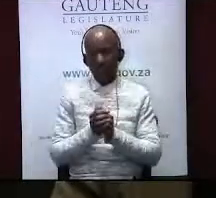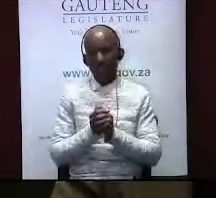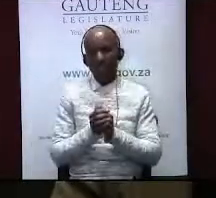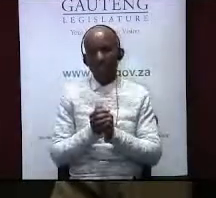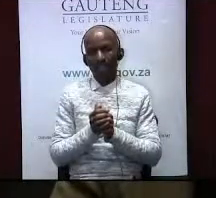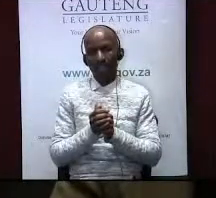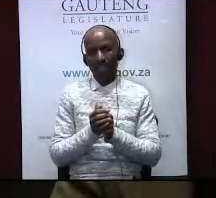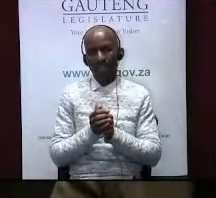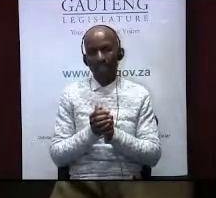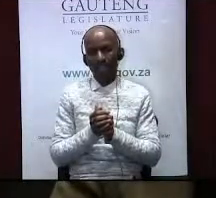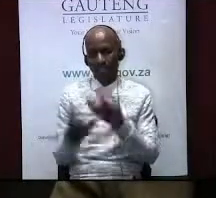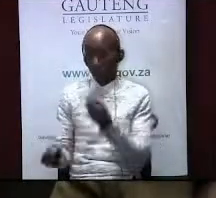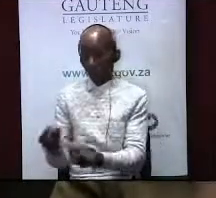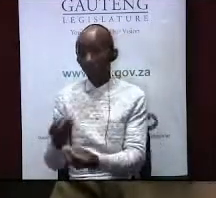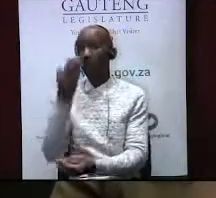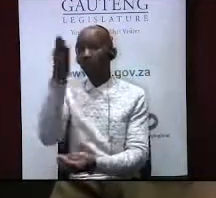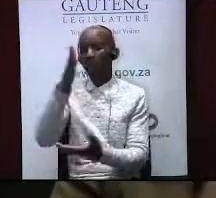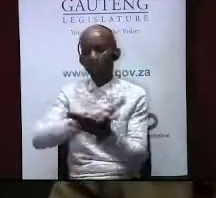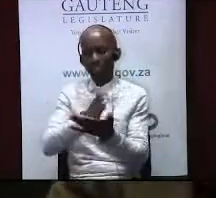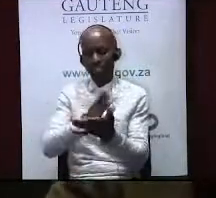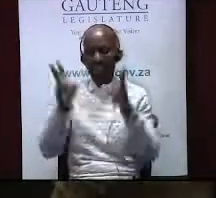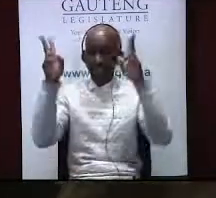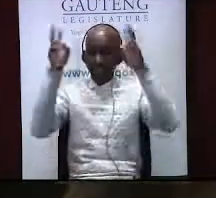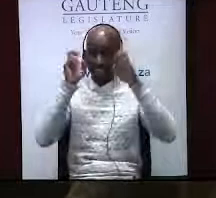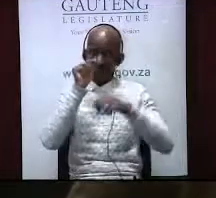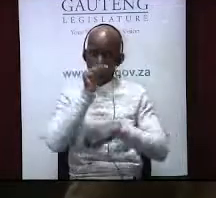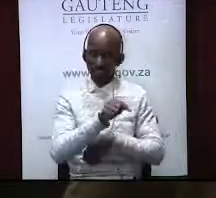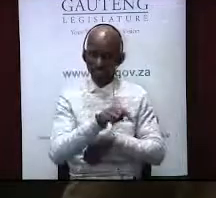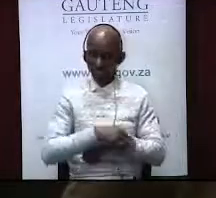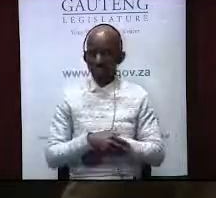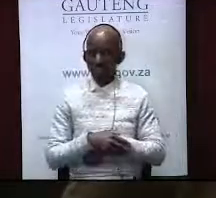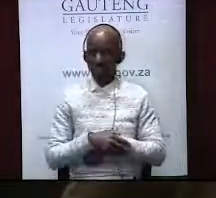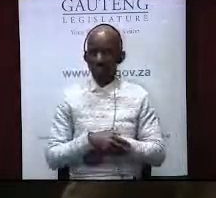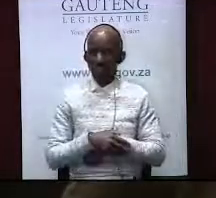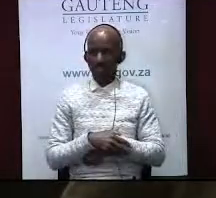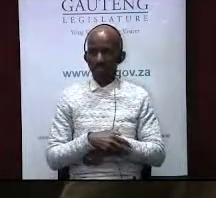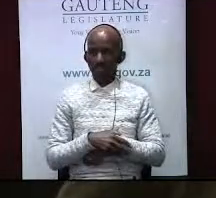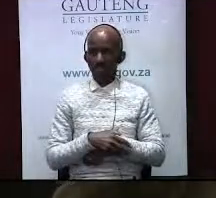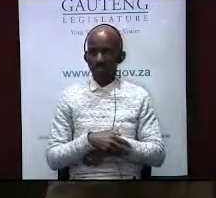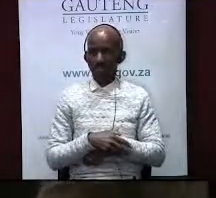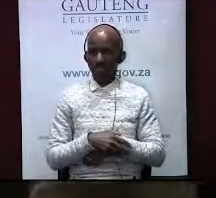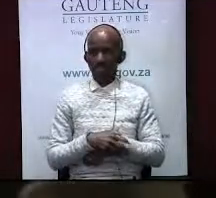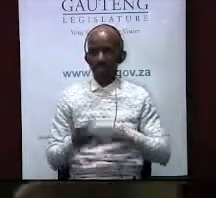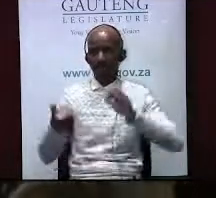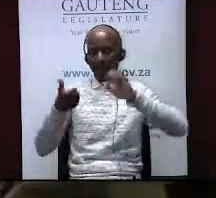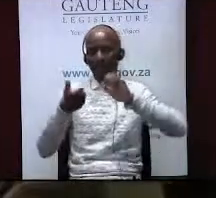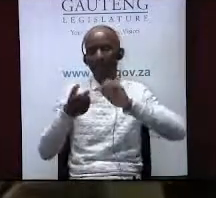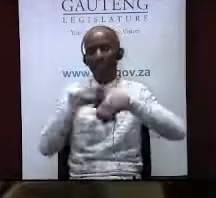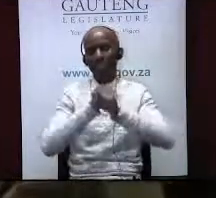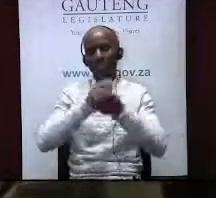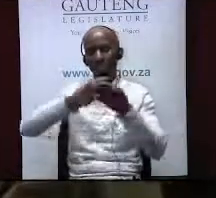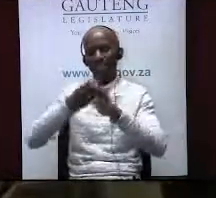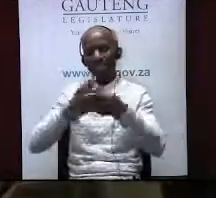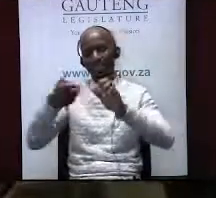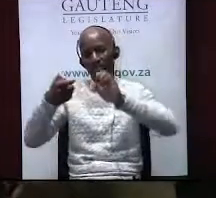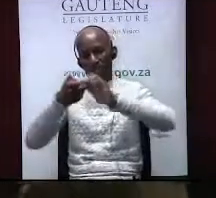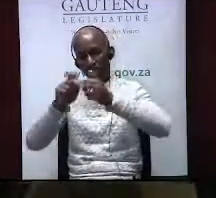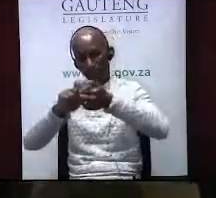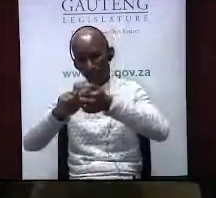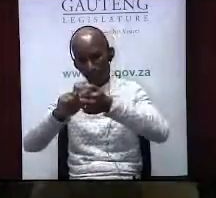Basanka Bamdimu so that we can share all these issues. They are troubling our communities.